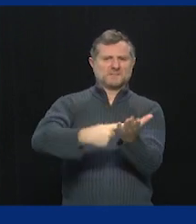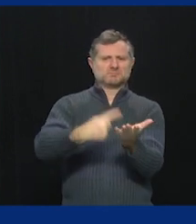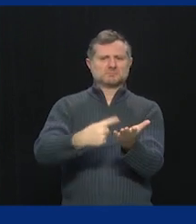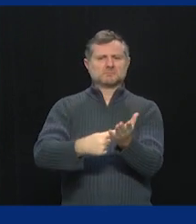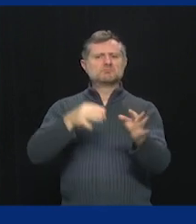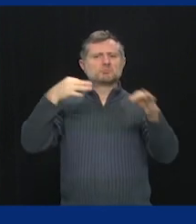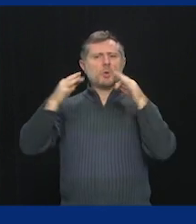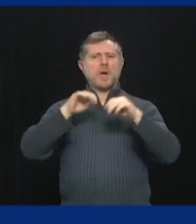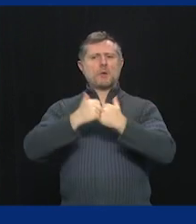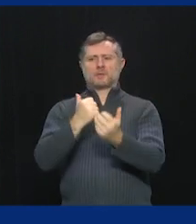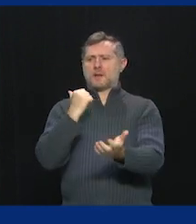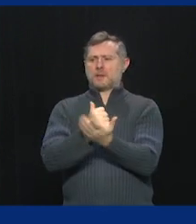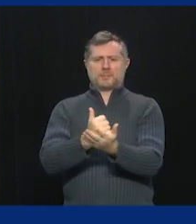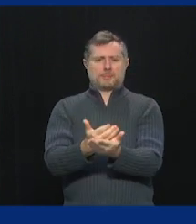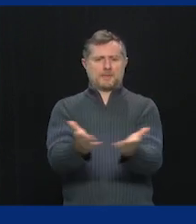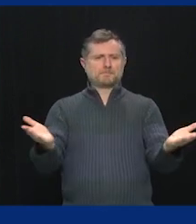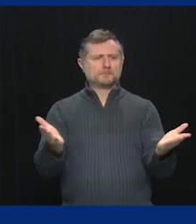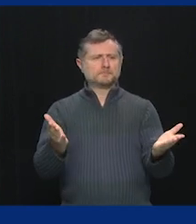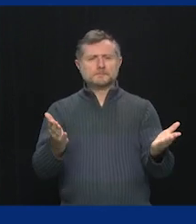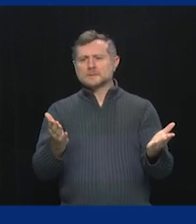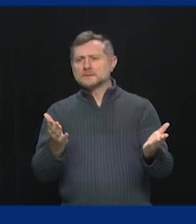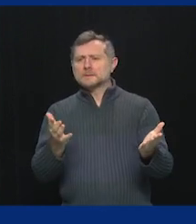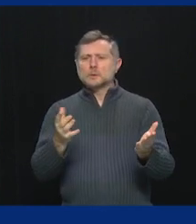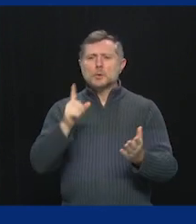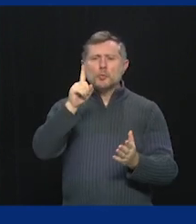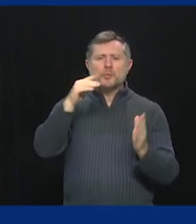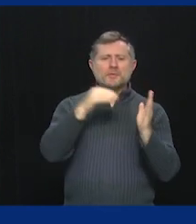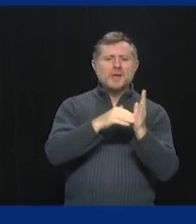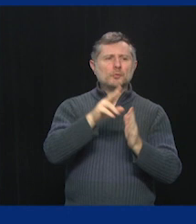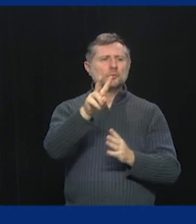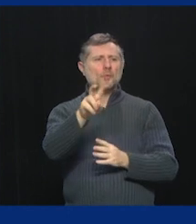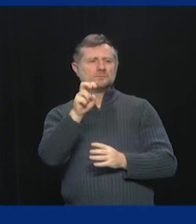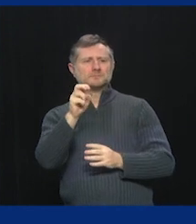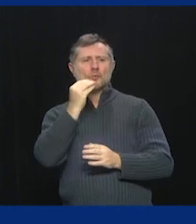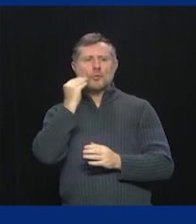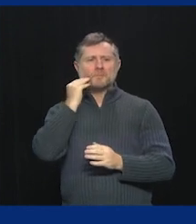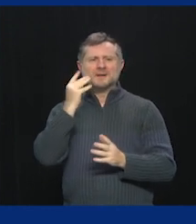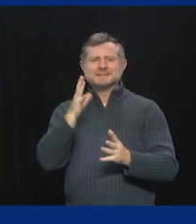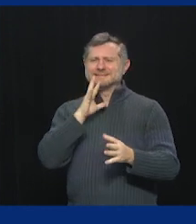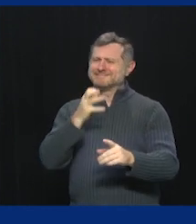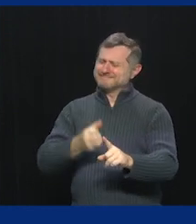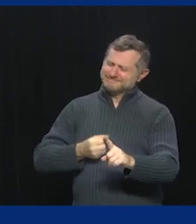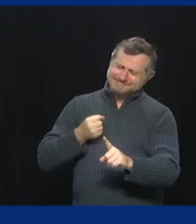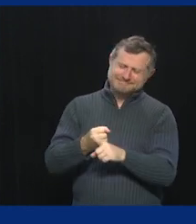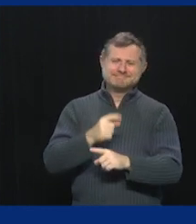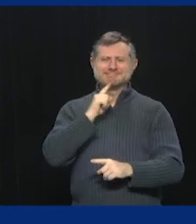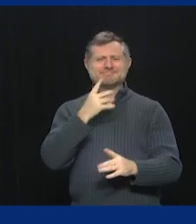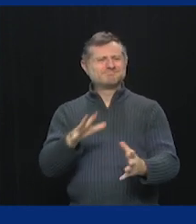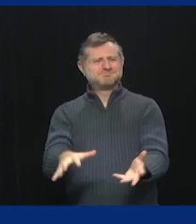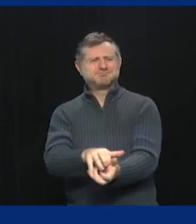the 1,200 homes that have been impacted by the storm. And again, the damages that have